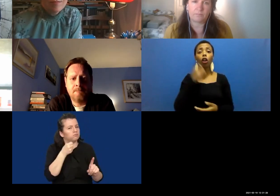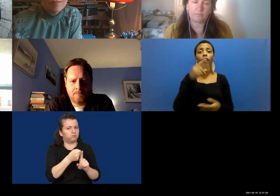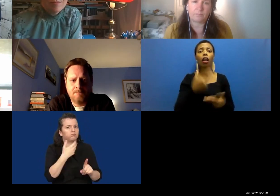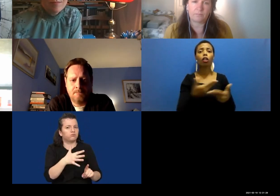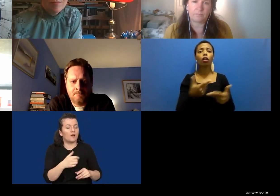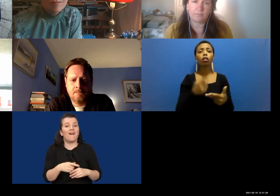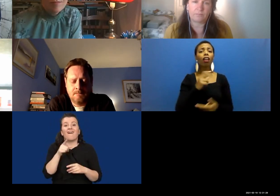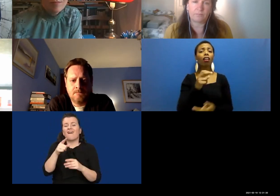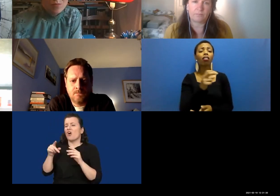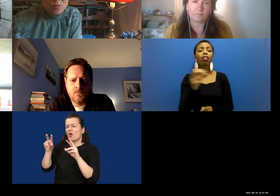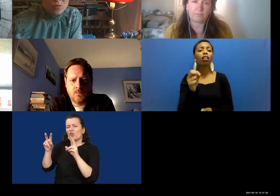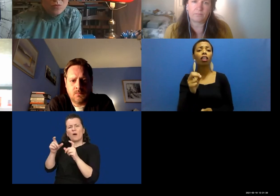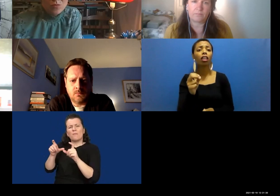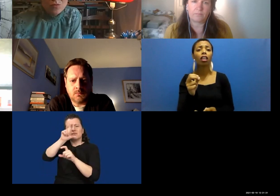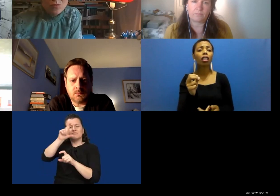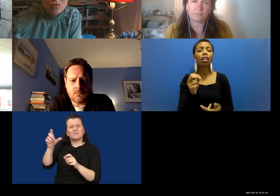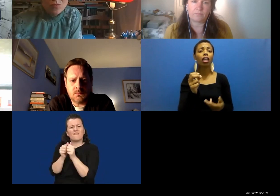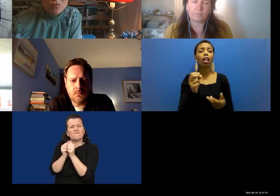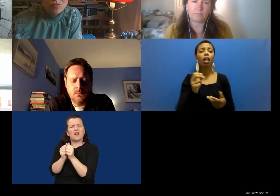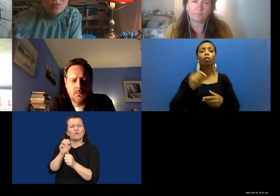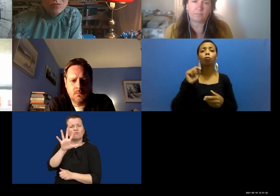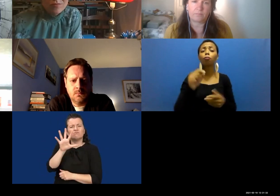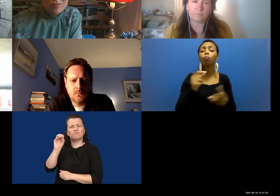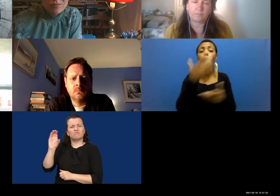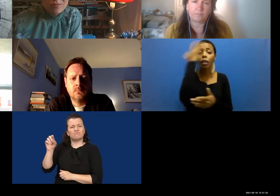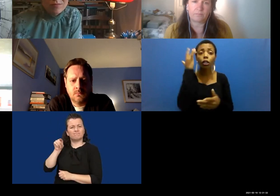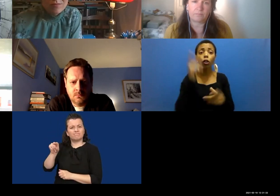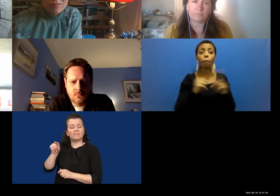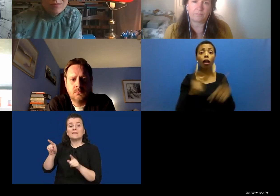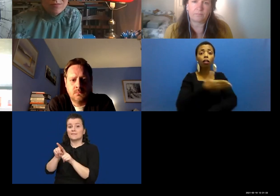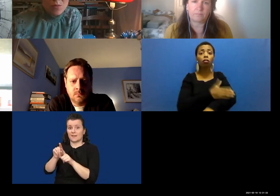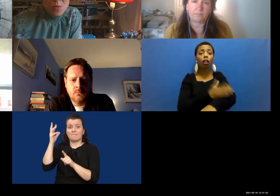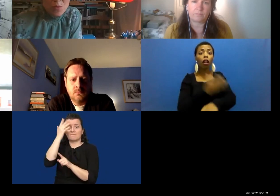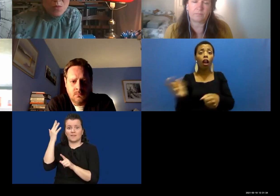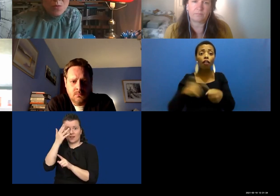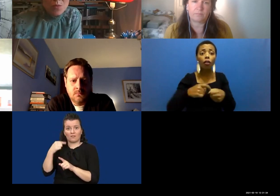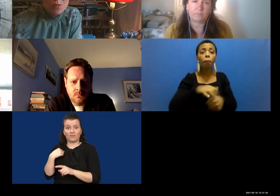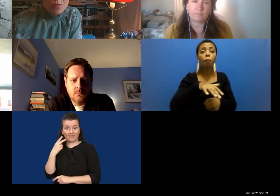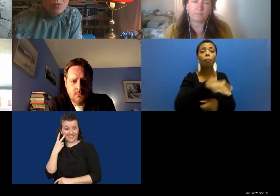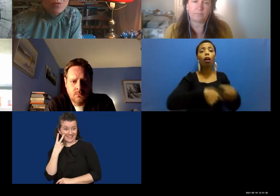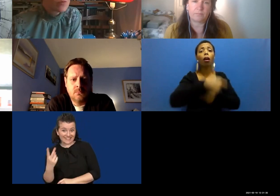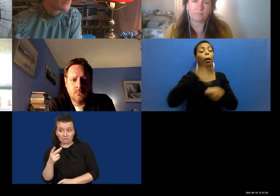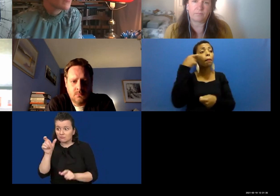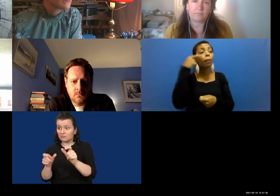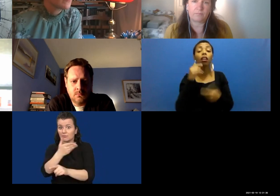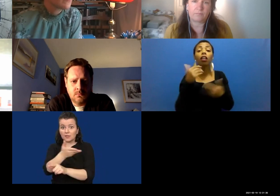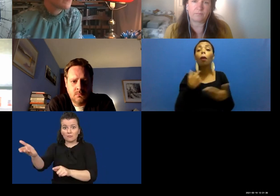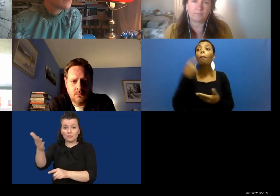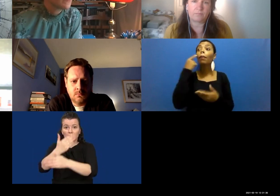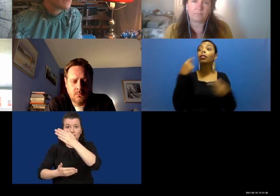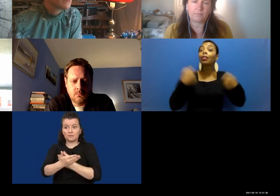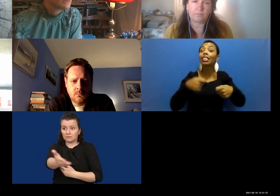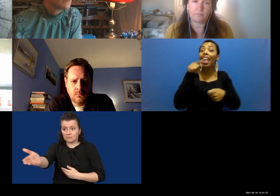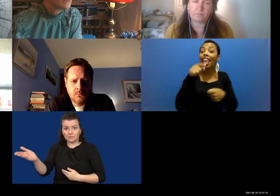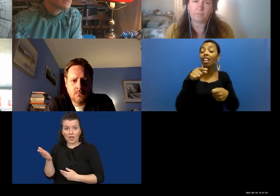to turn that round to business and say, look, there's a market here. Why don't you benefit from diversity, both